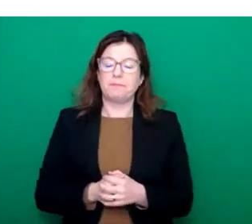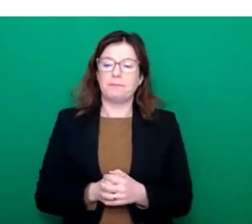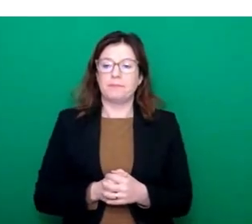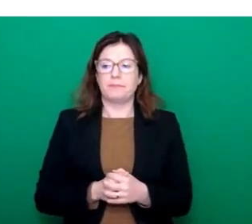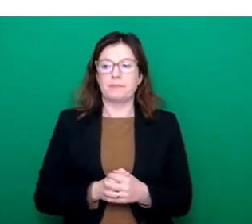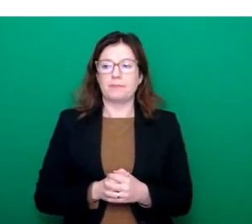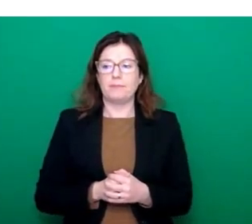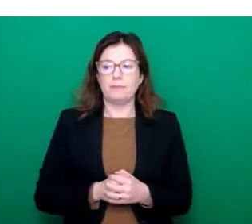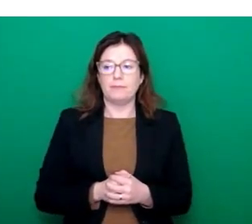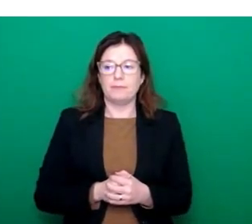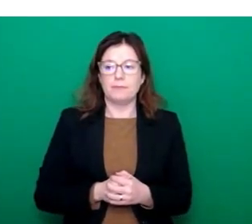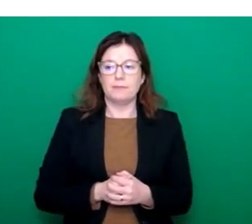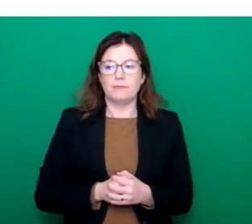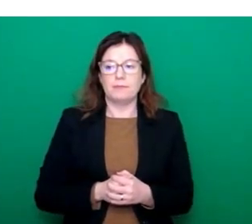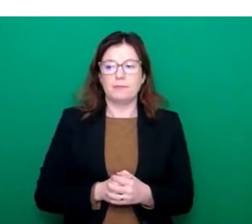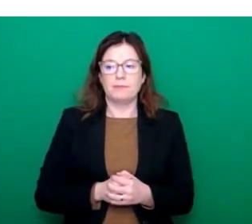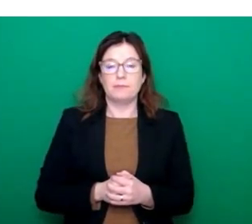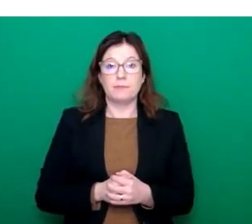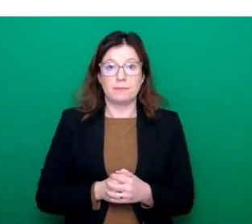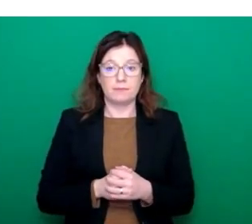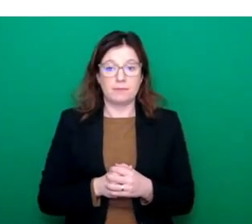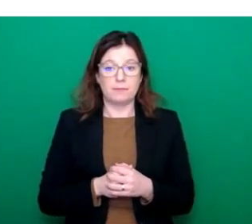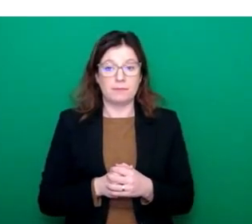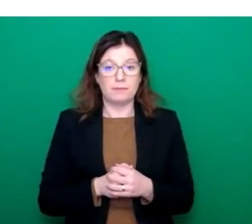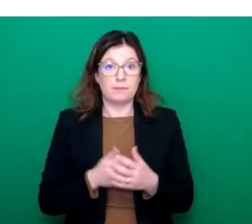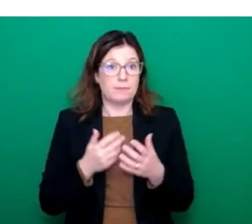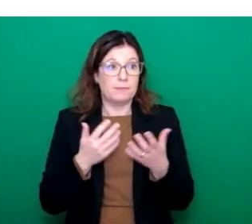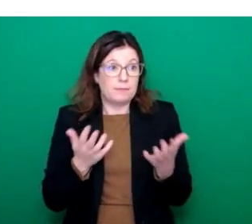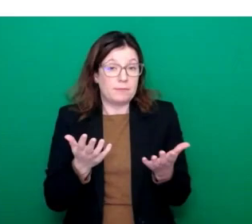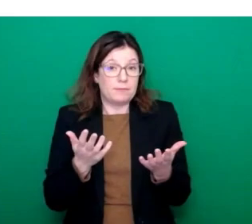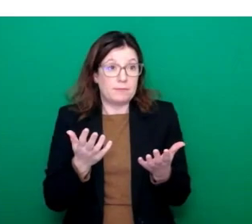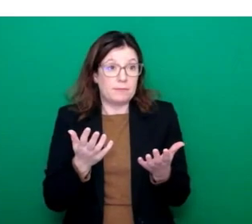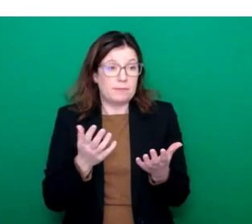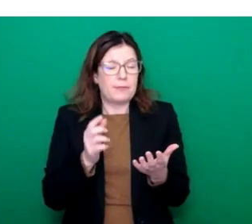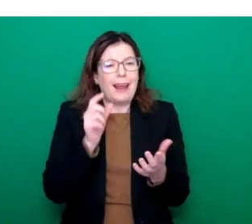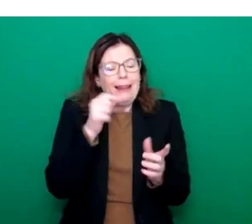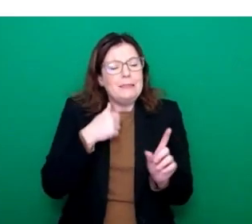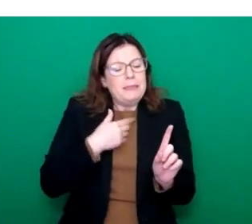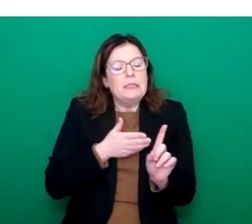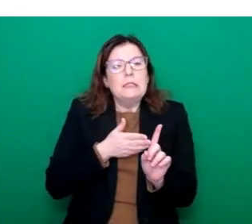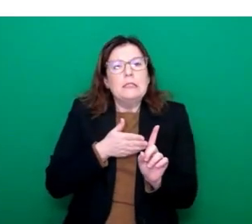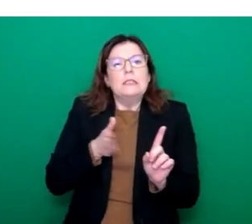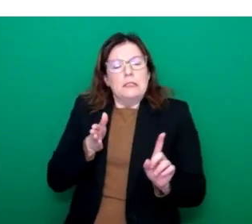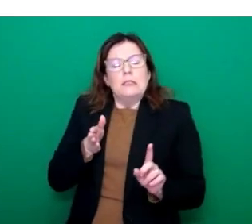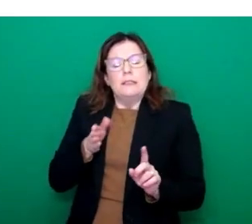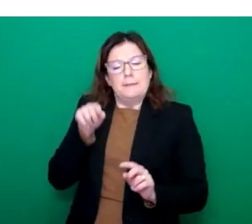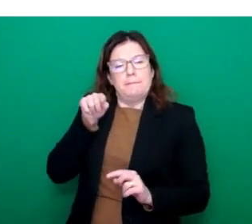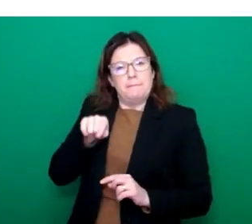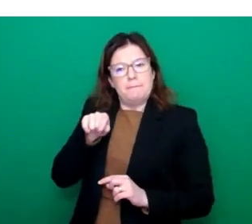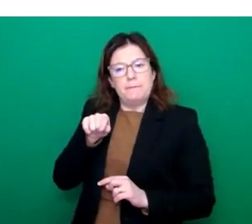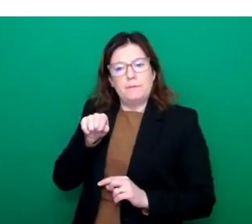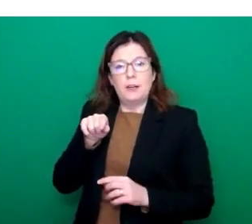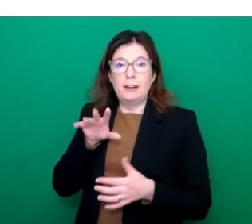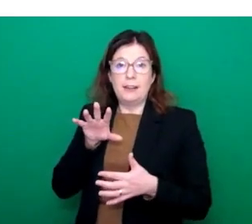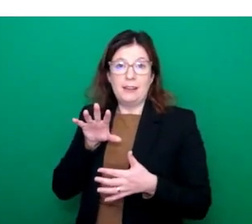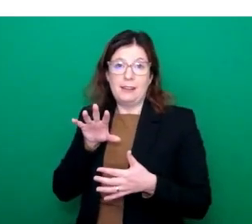I think there is one thing which is slightly to one side, but it is back to all that preparation that could